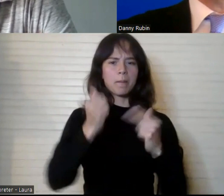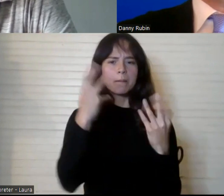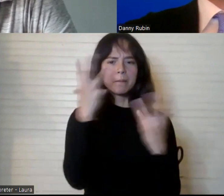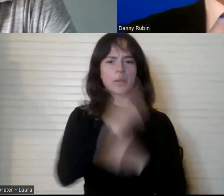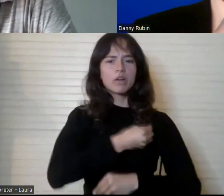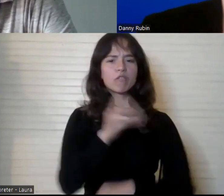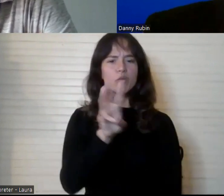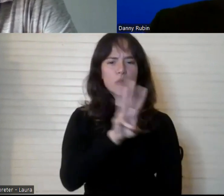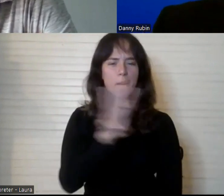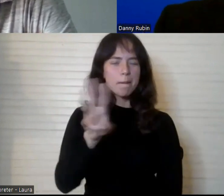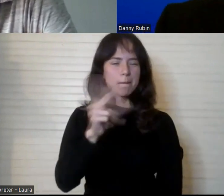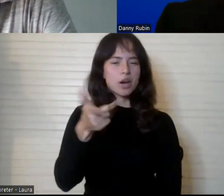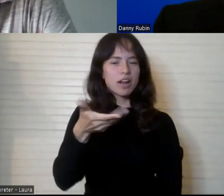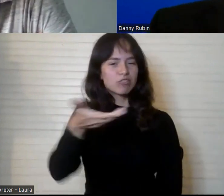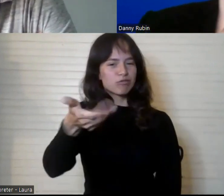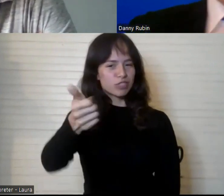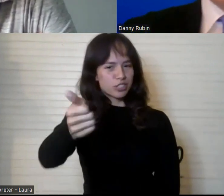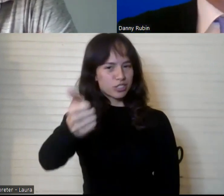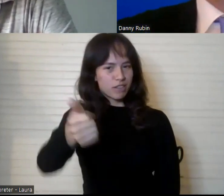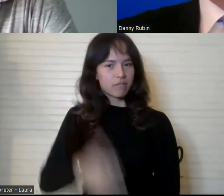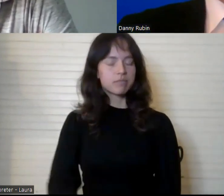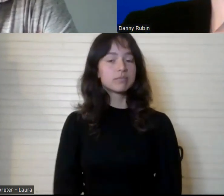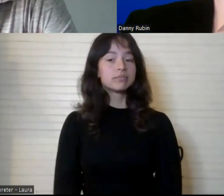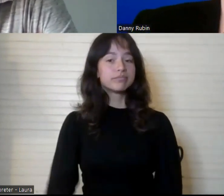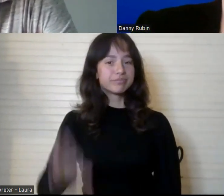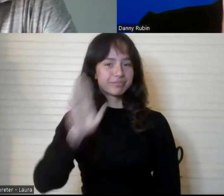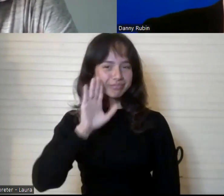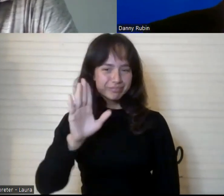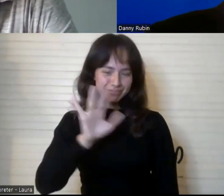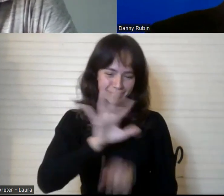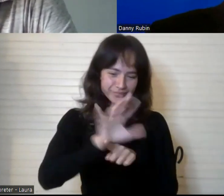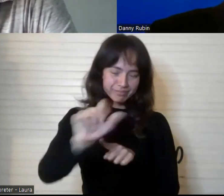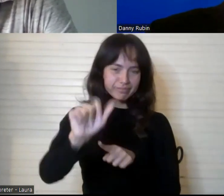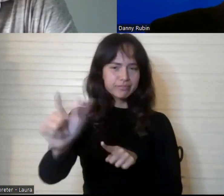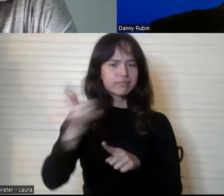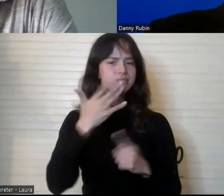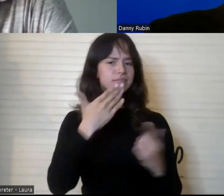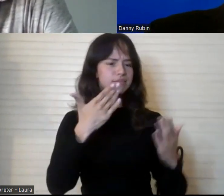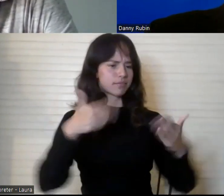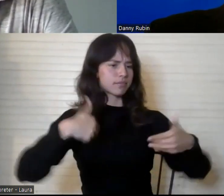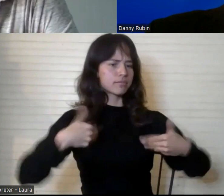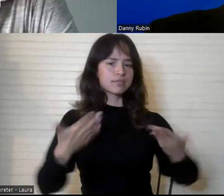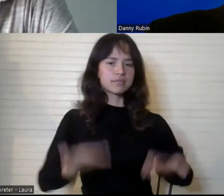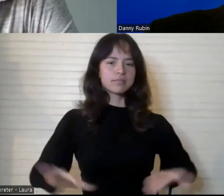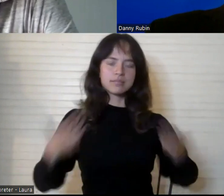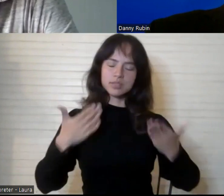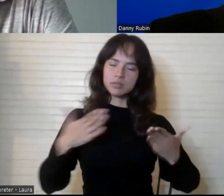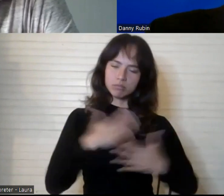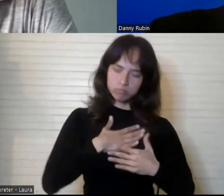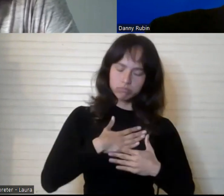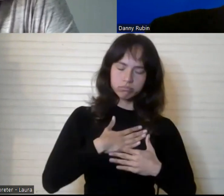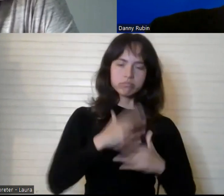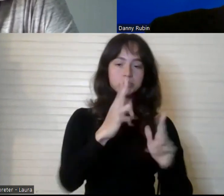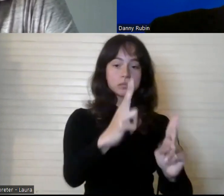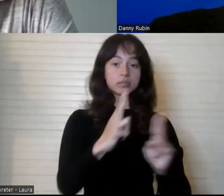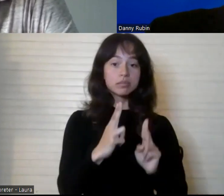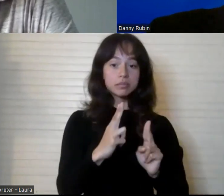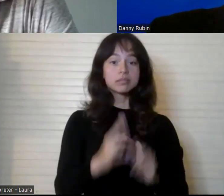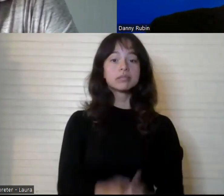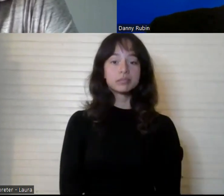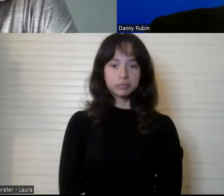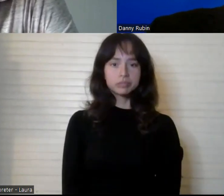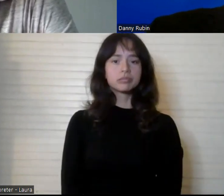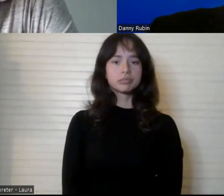topic. Outstanding. Thank you so much, Danny. Thank you for having me. Certainly appreciate it. And I want to make this as valuable and